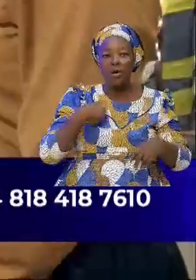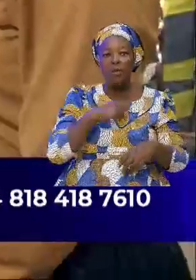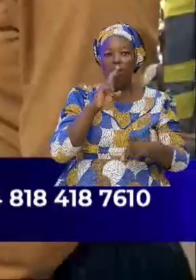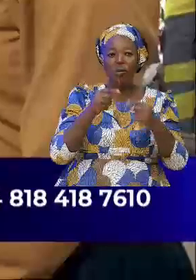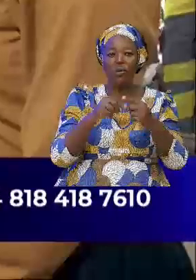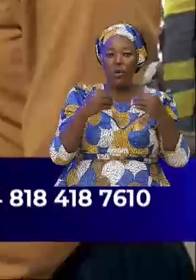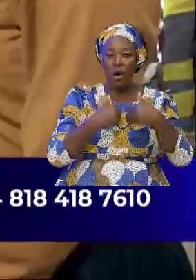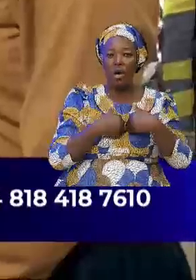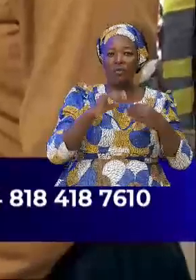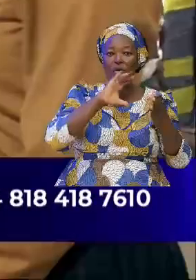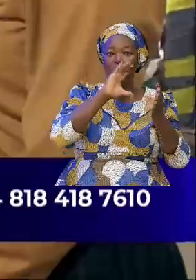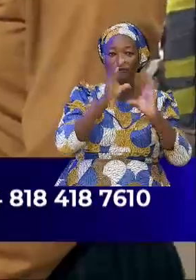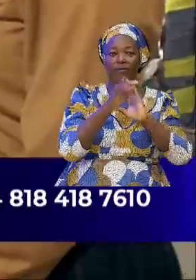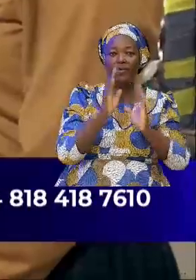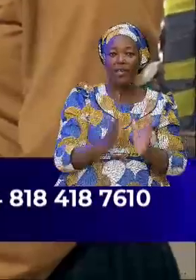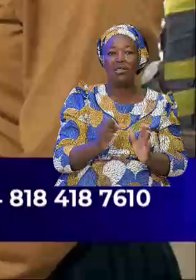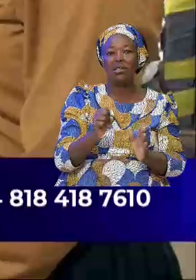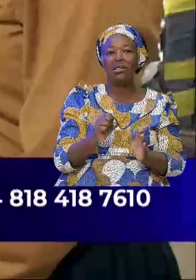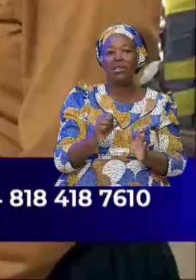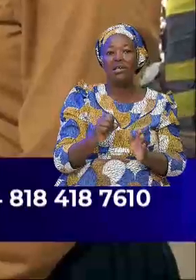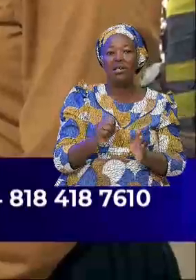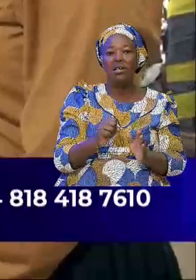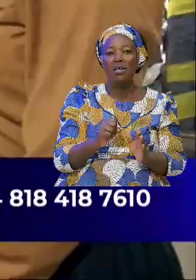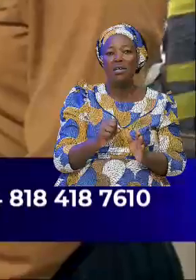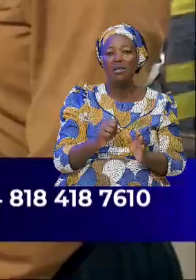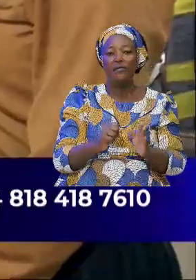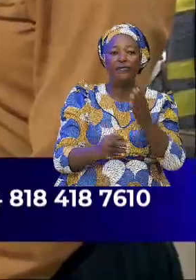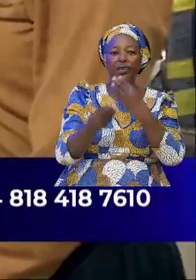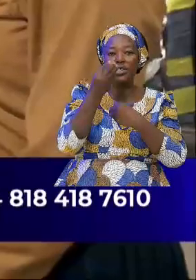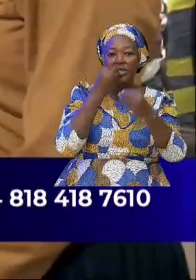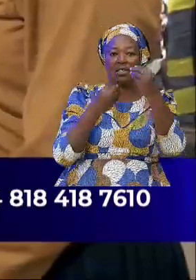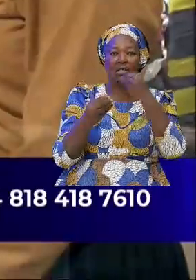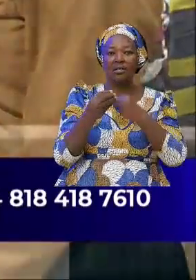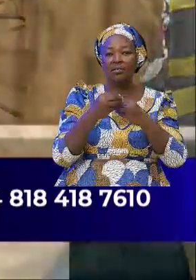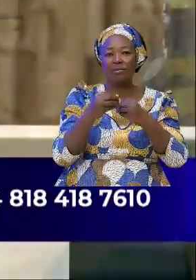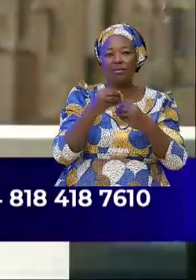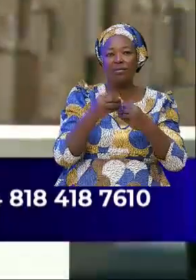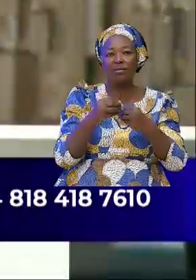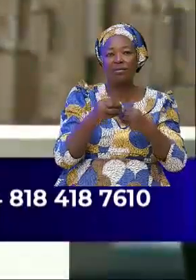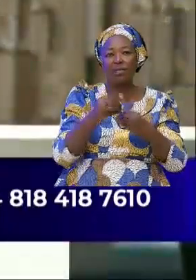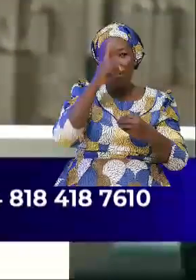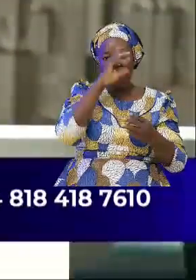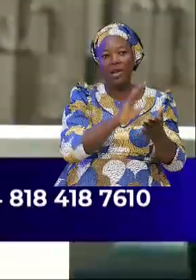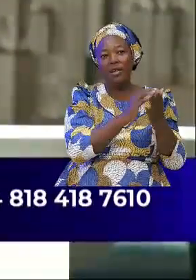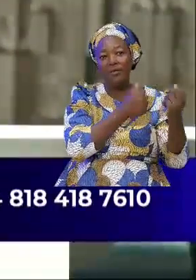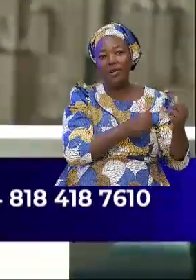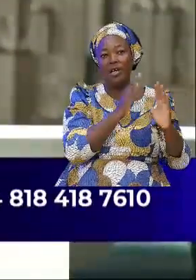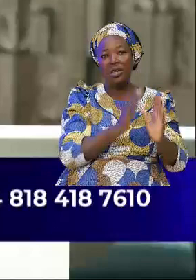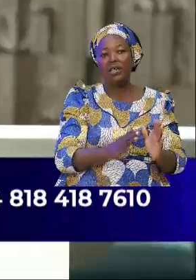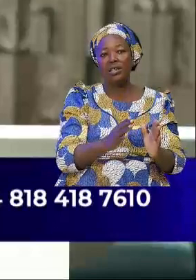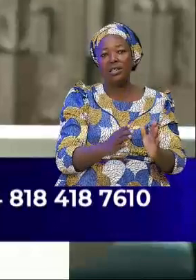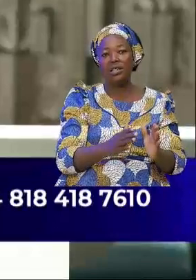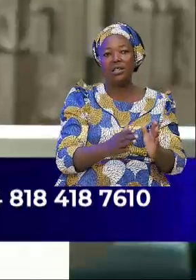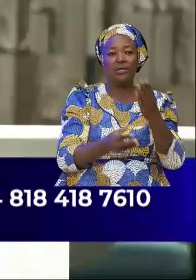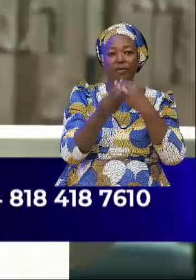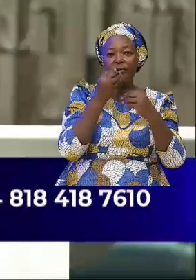gave their lives to the Lord, we're going to have Converse Banquet, Believers